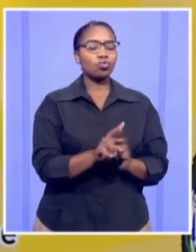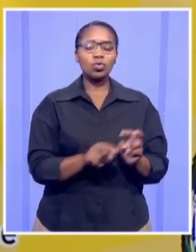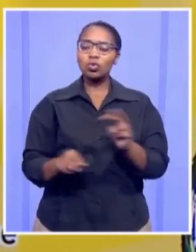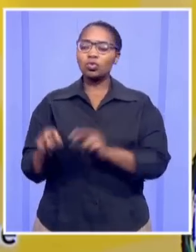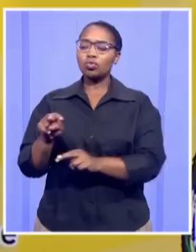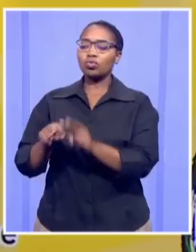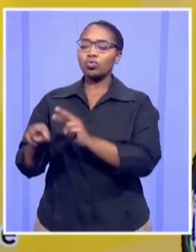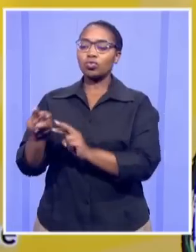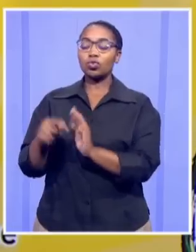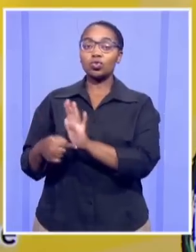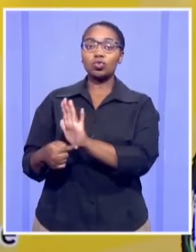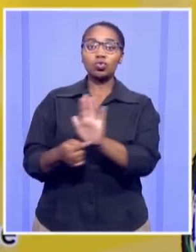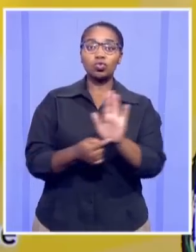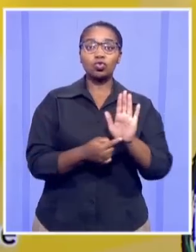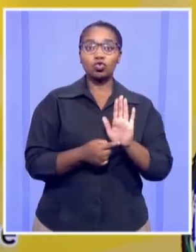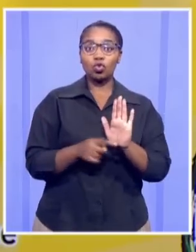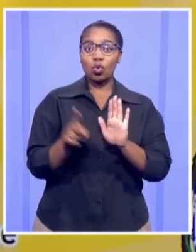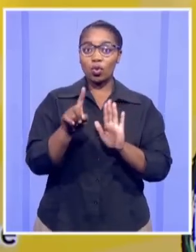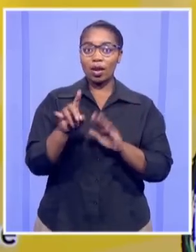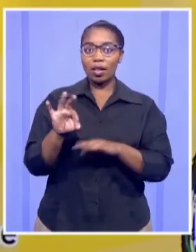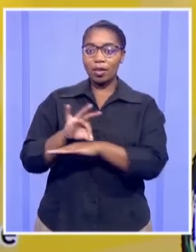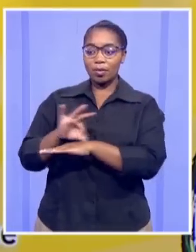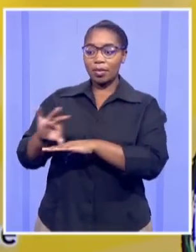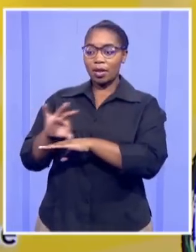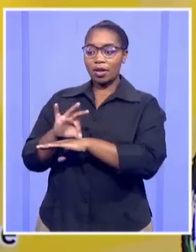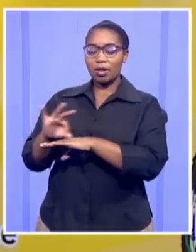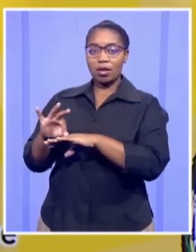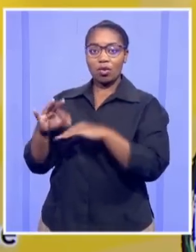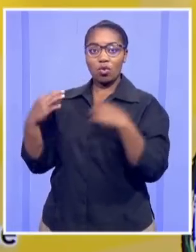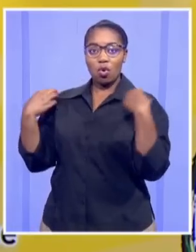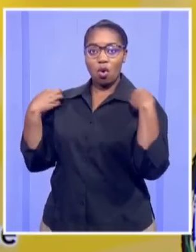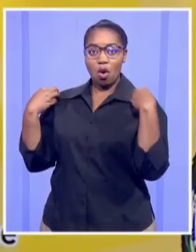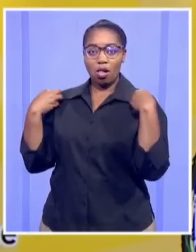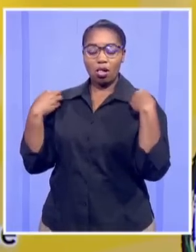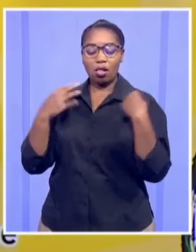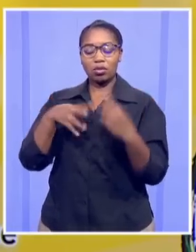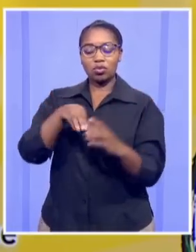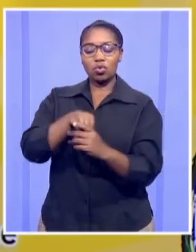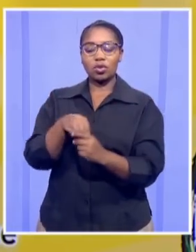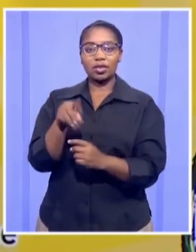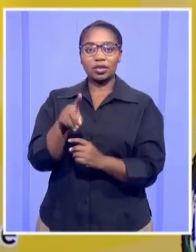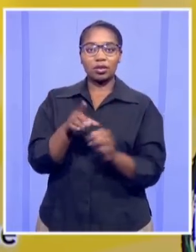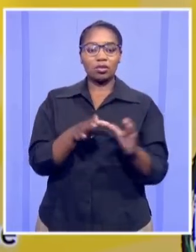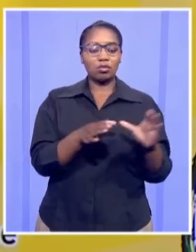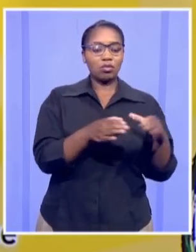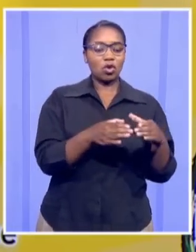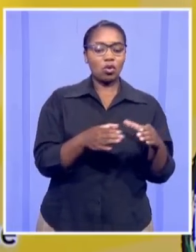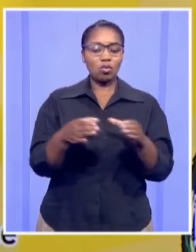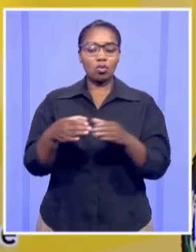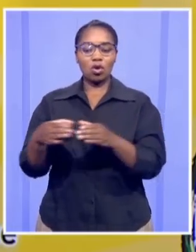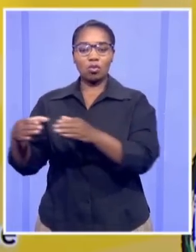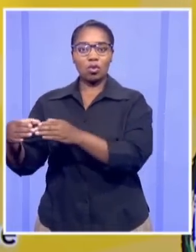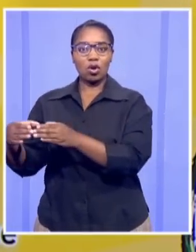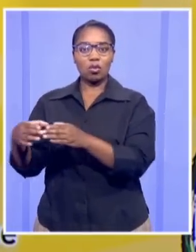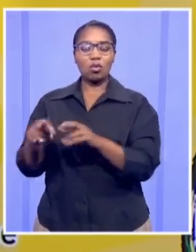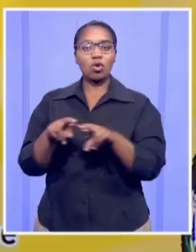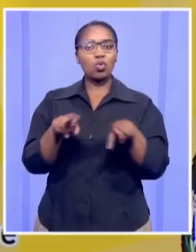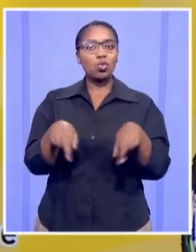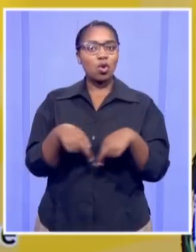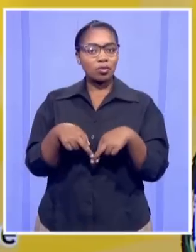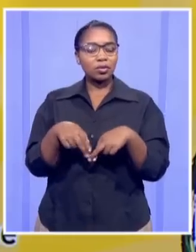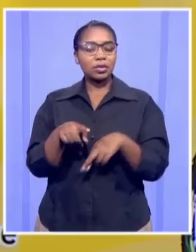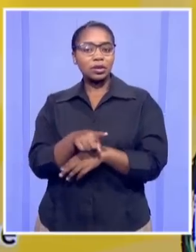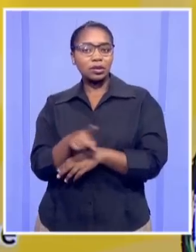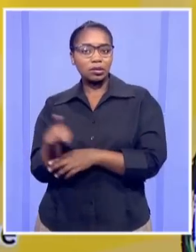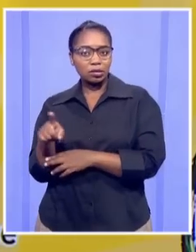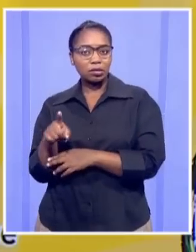hall, including commission rooms, so that you can now have a feel of